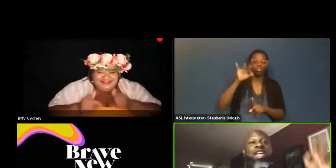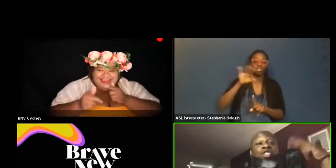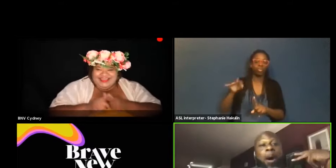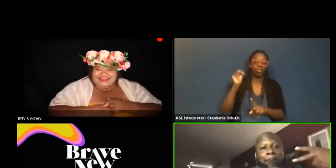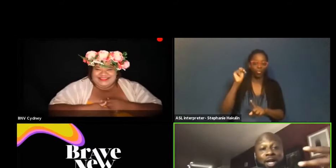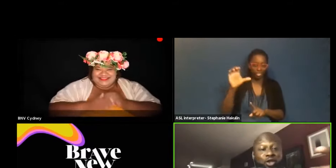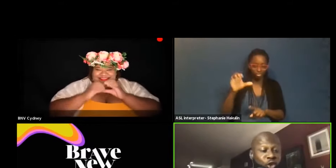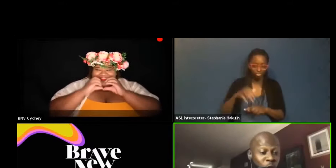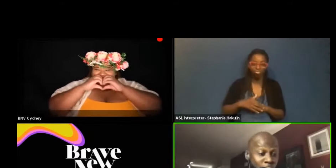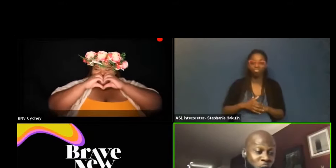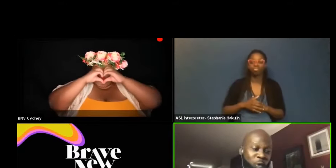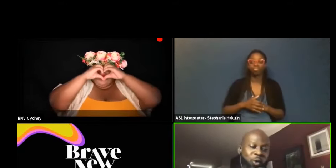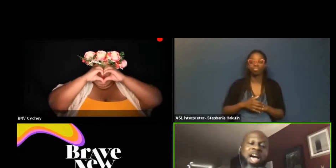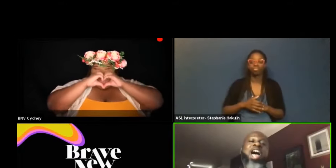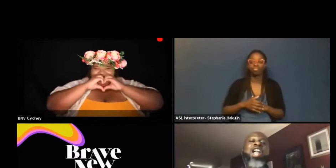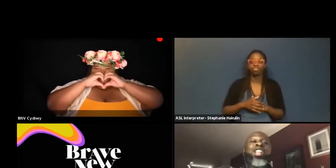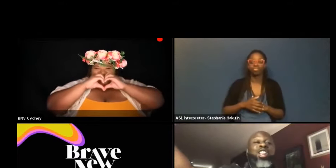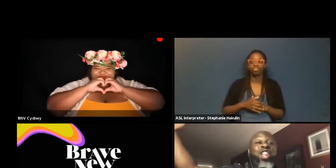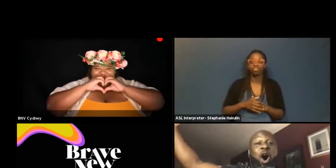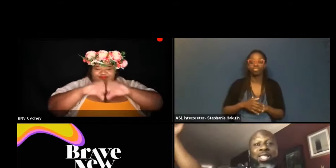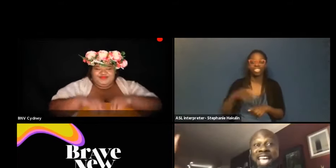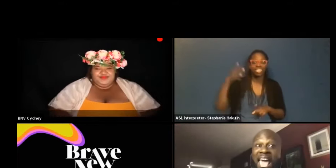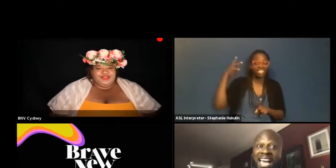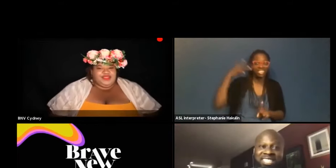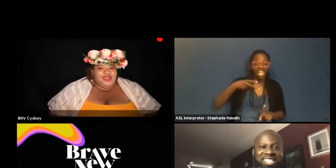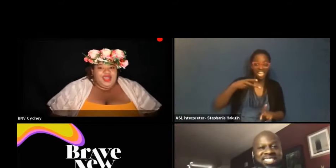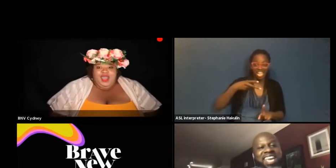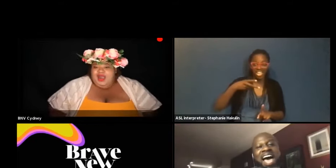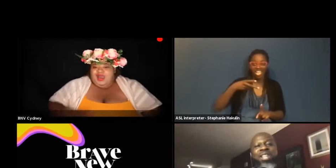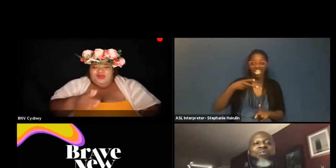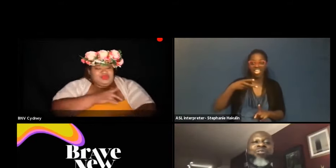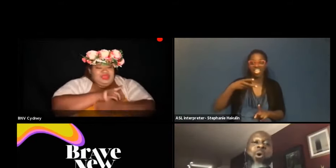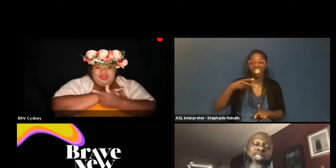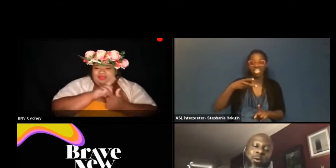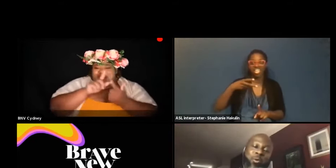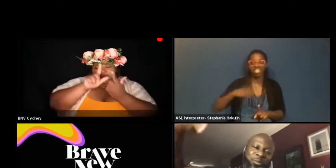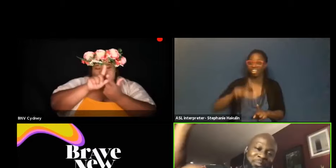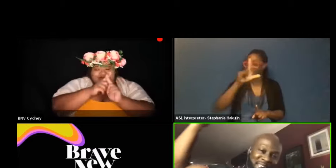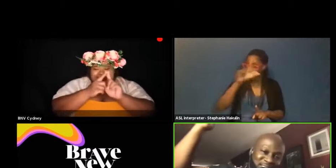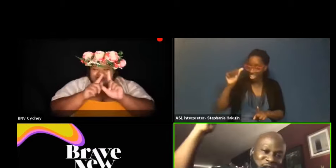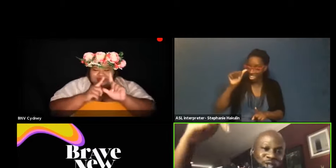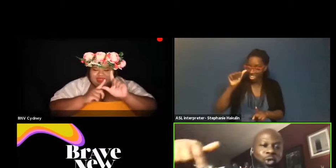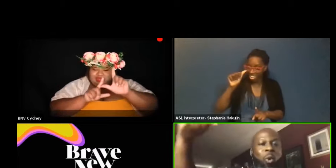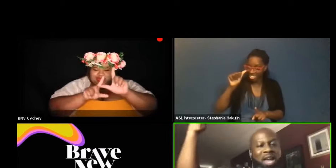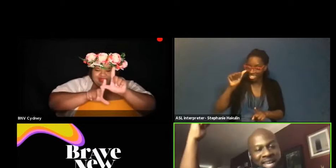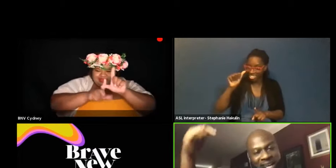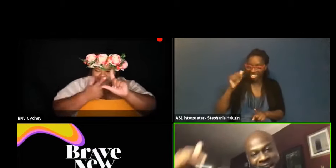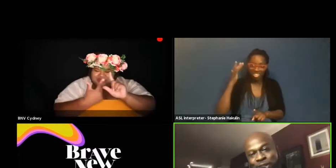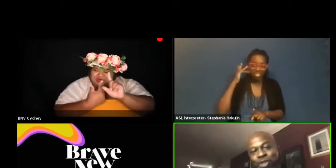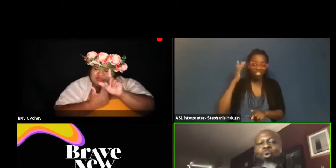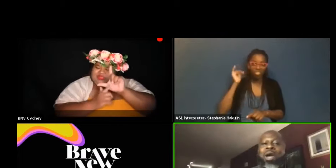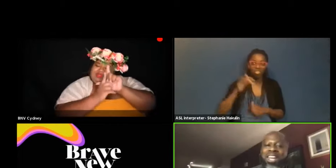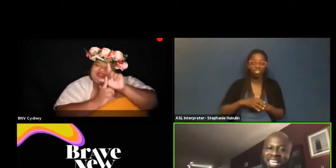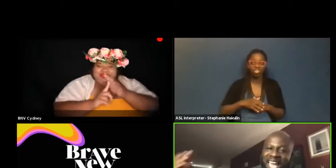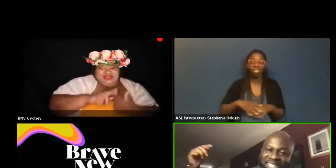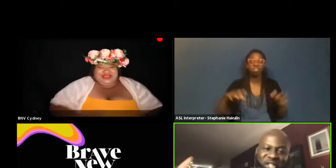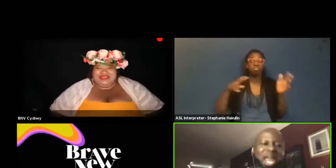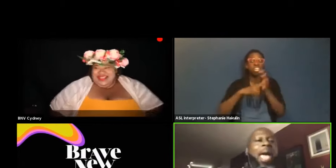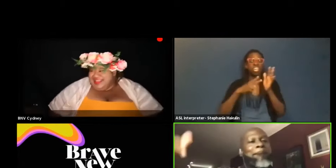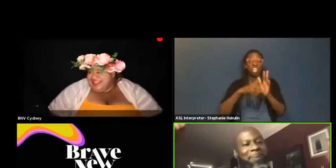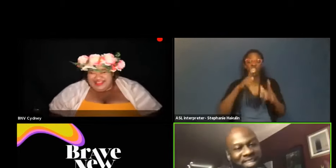Okay. Yes. Number two, Los Angeles, California, which means the